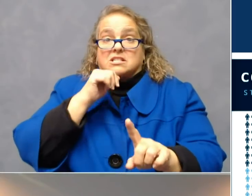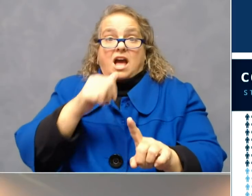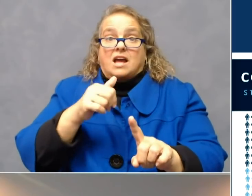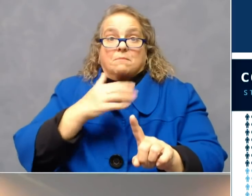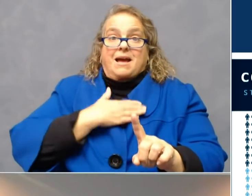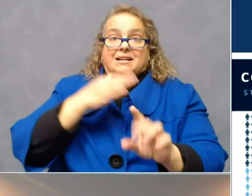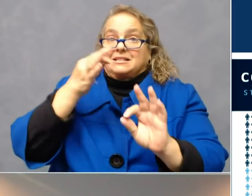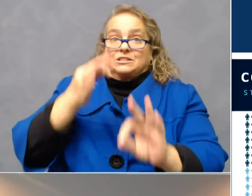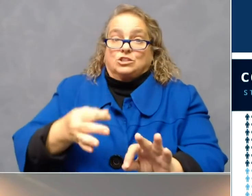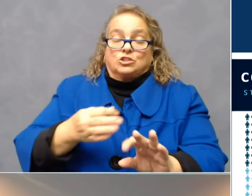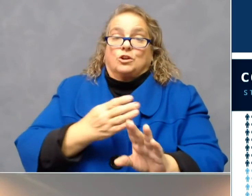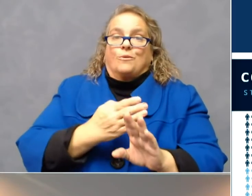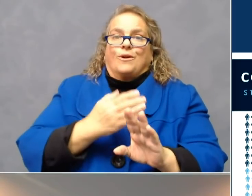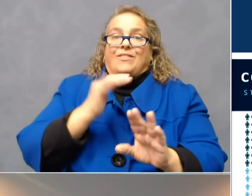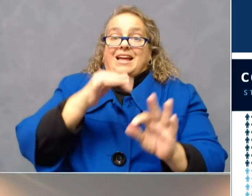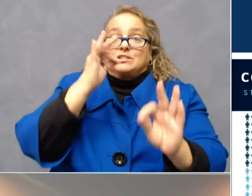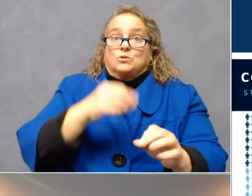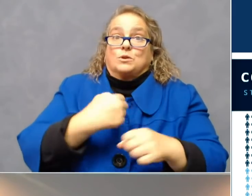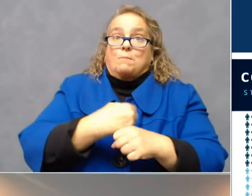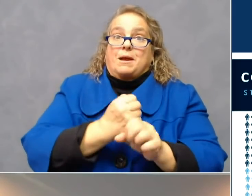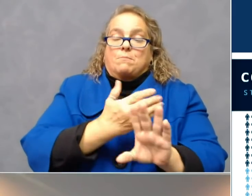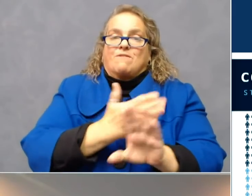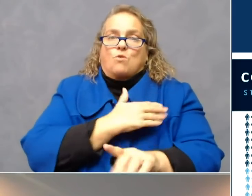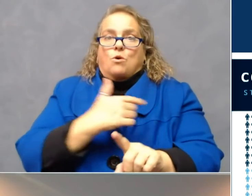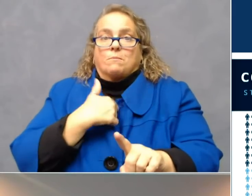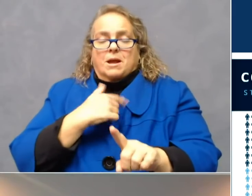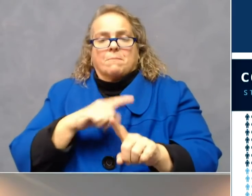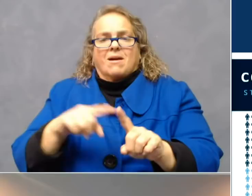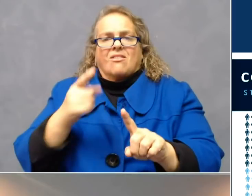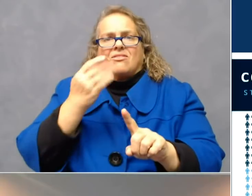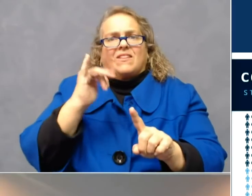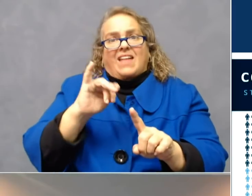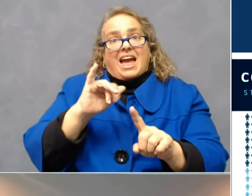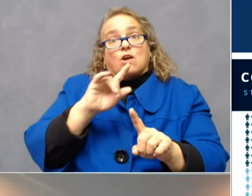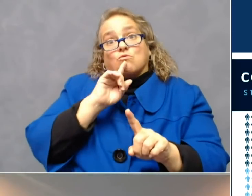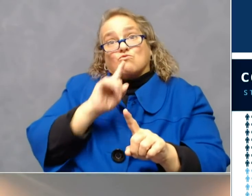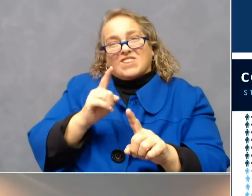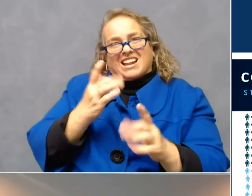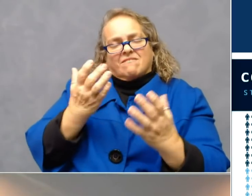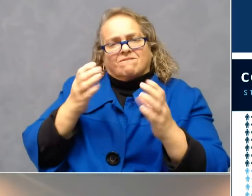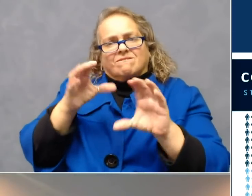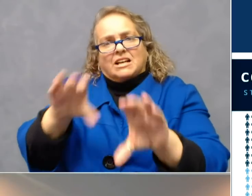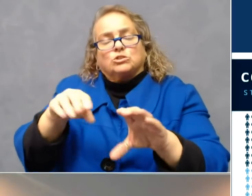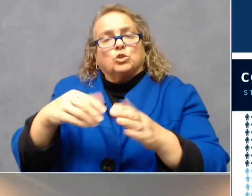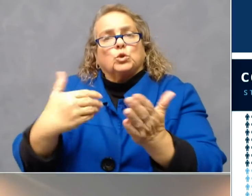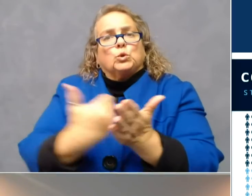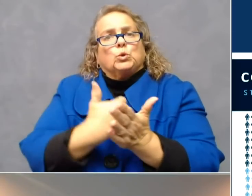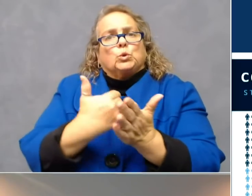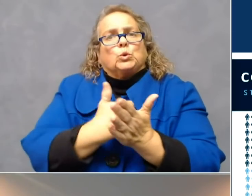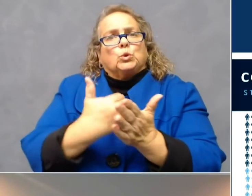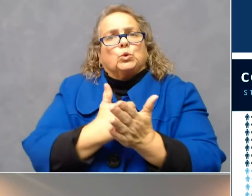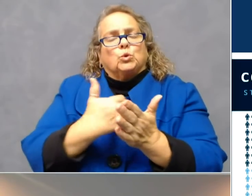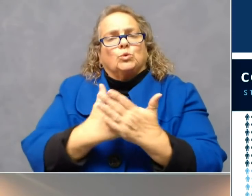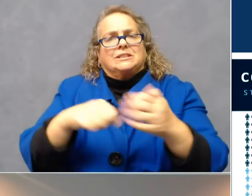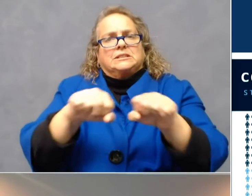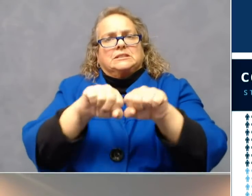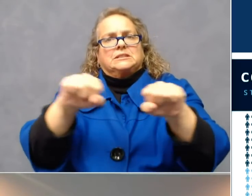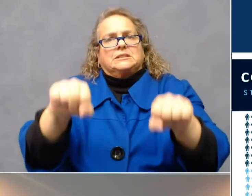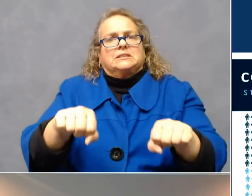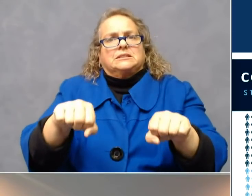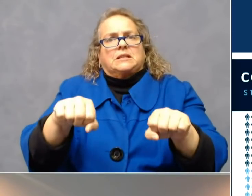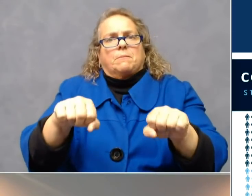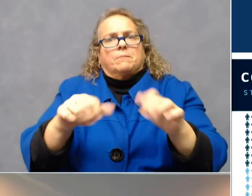the decision was made to invest in a system that could be used for disease investigation and